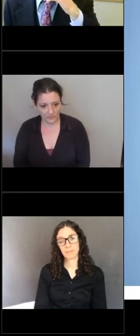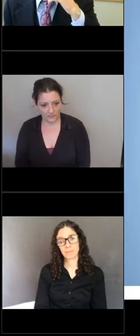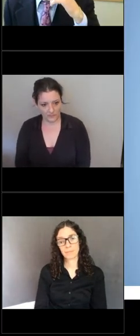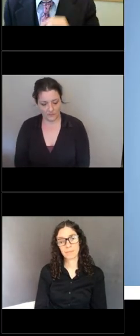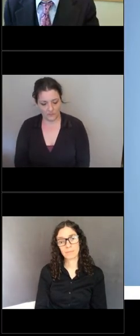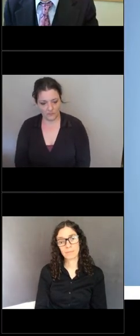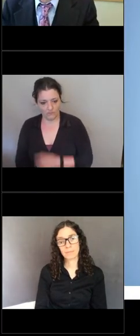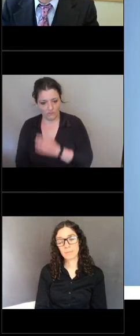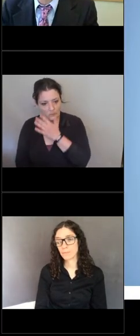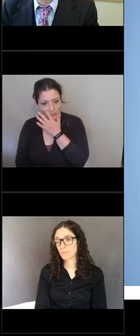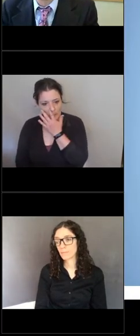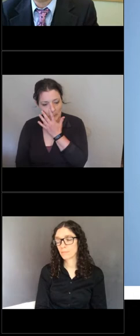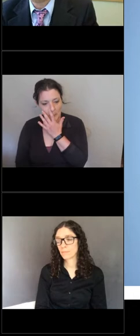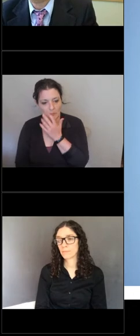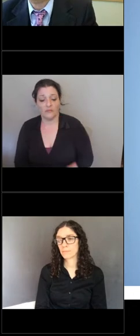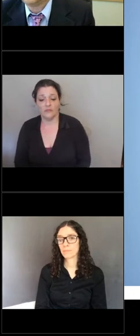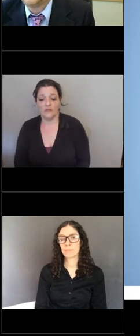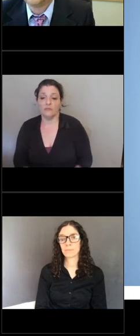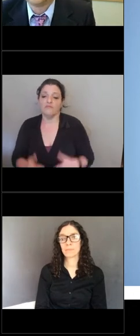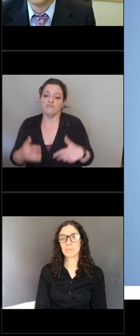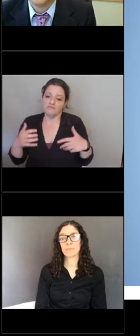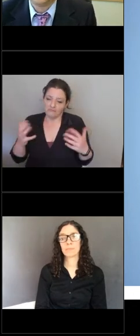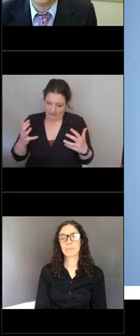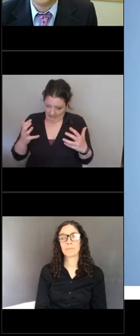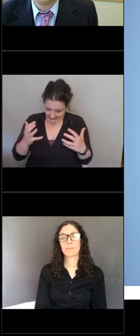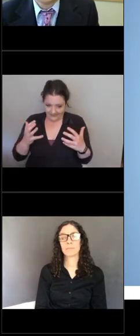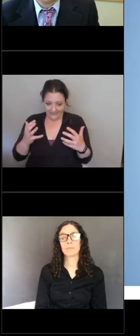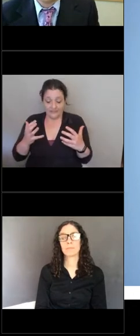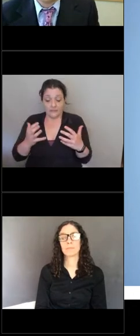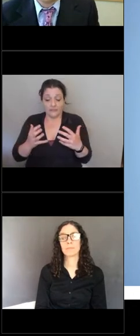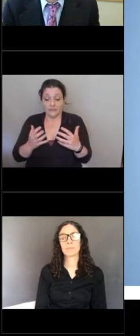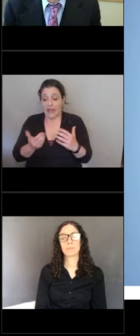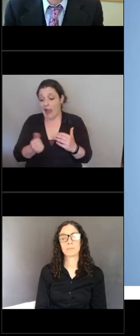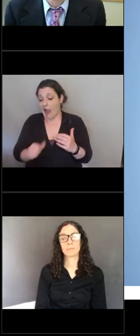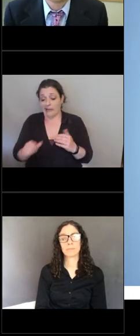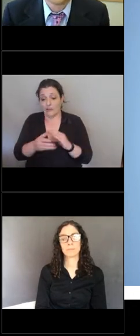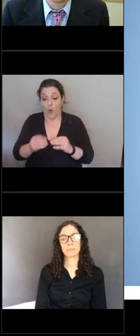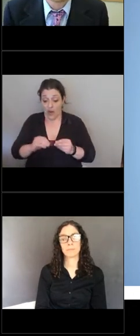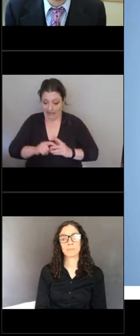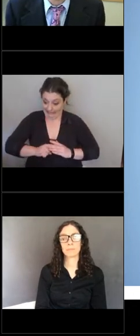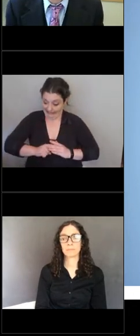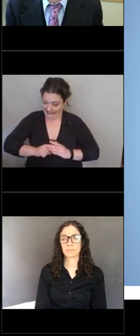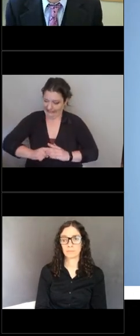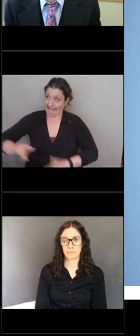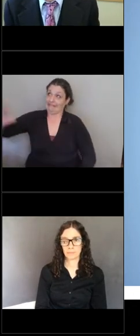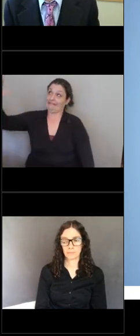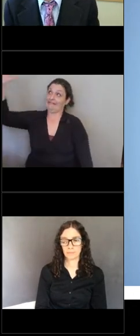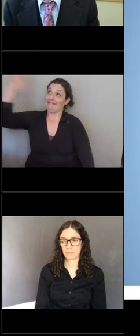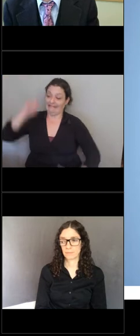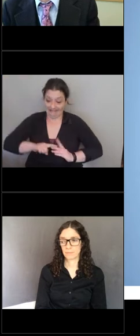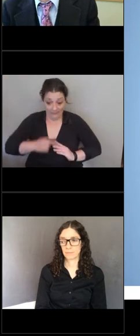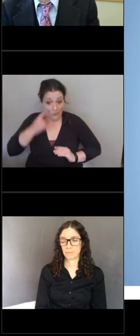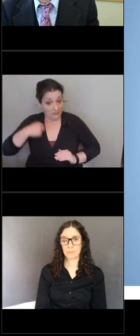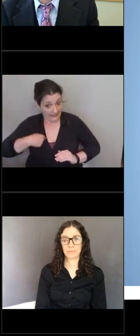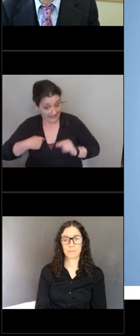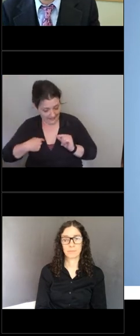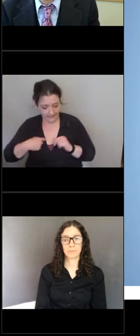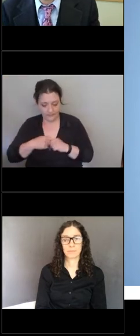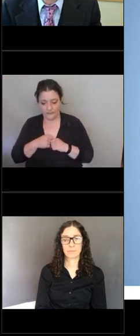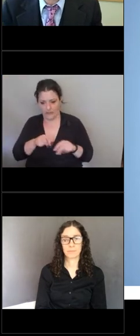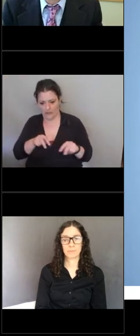like most stories, I feel it's best to start at the beginning. And for me, the beginning and the start of these research projects brings us to